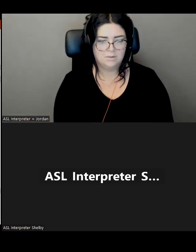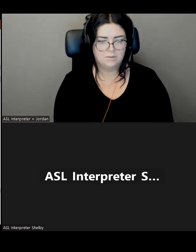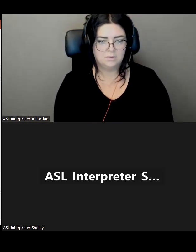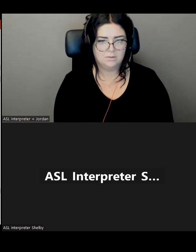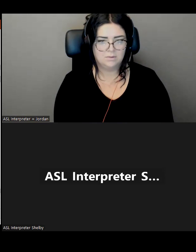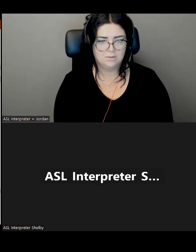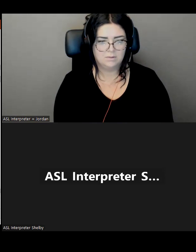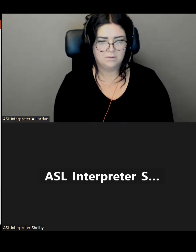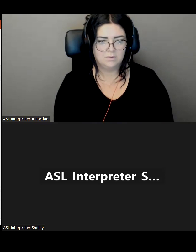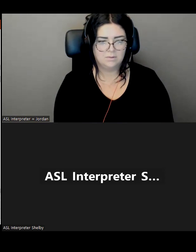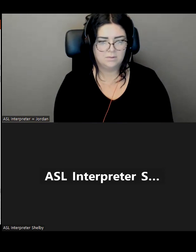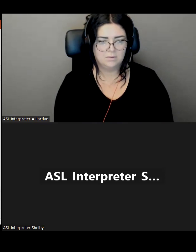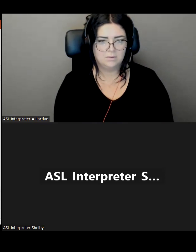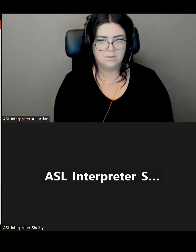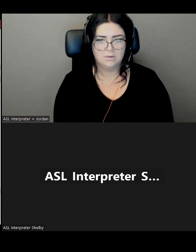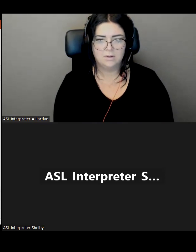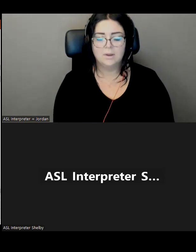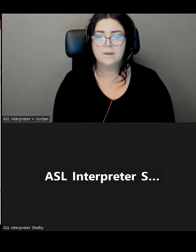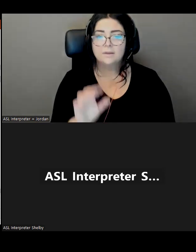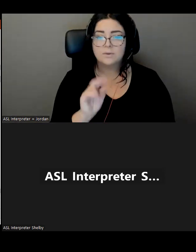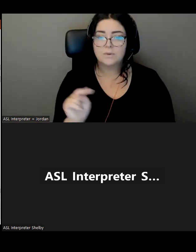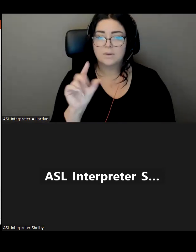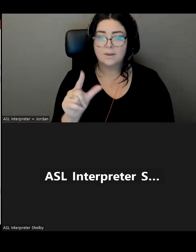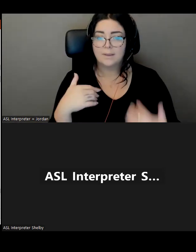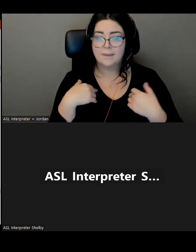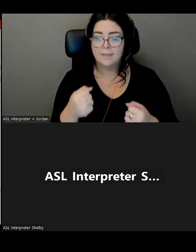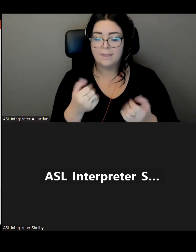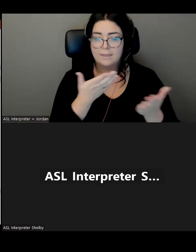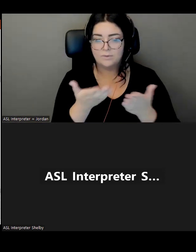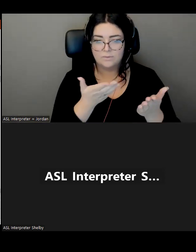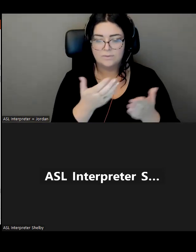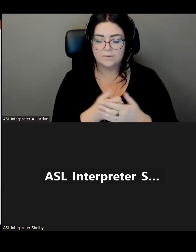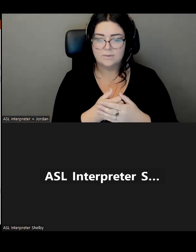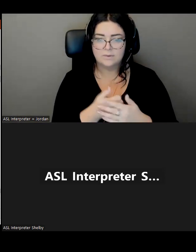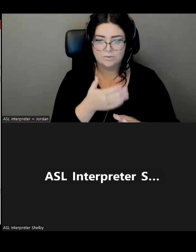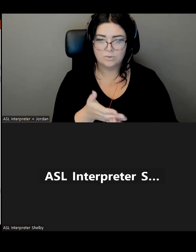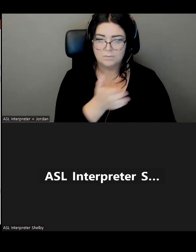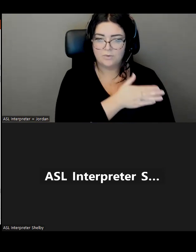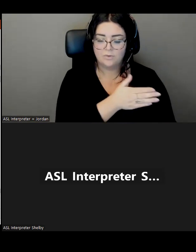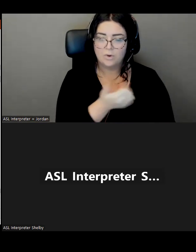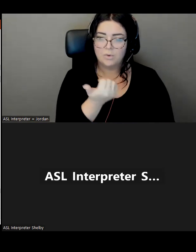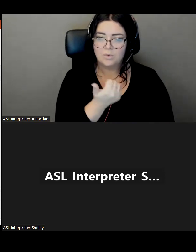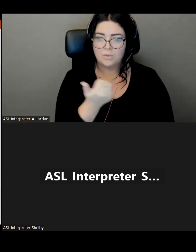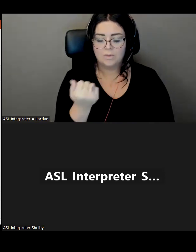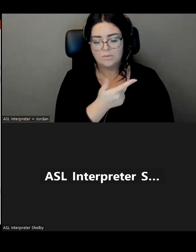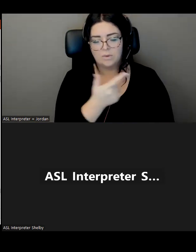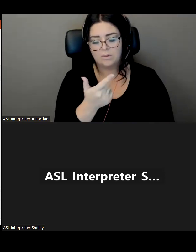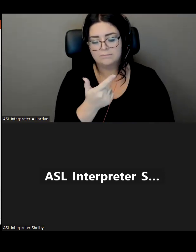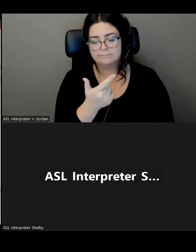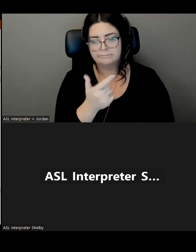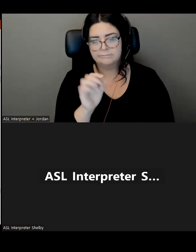Health Services. And I guess prior to this, we were all the individual health authorities through Eastern,